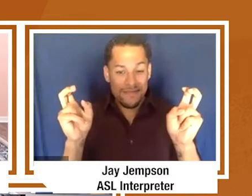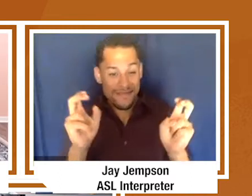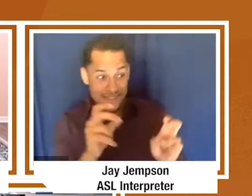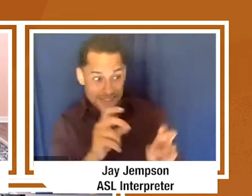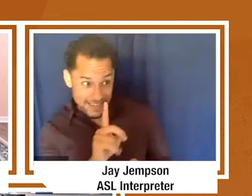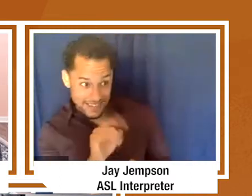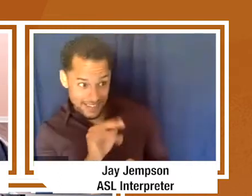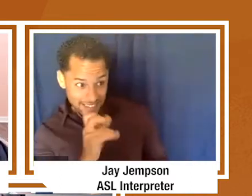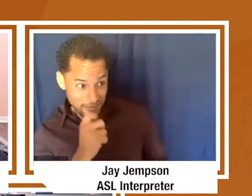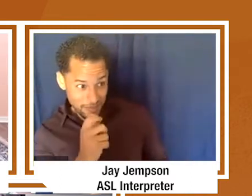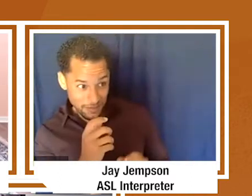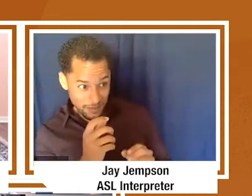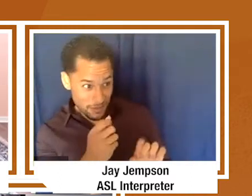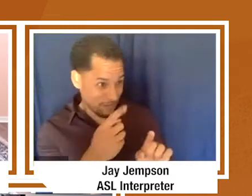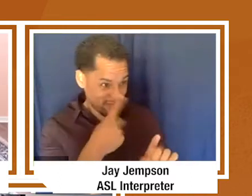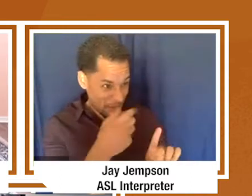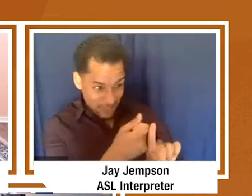Yep.